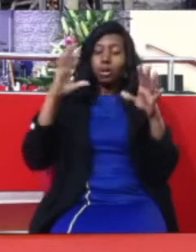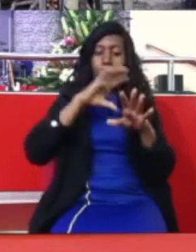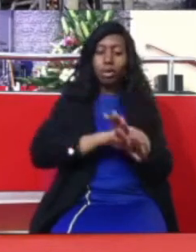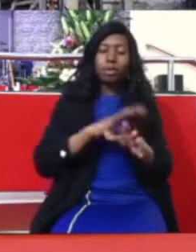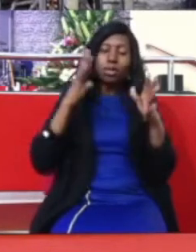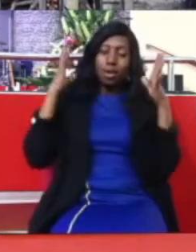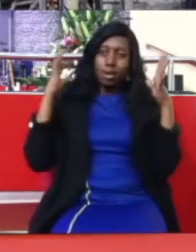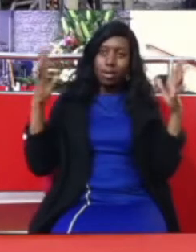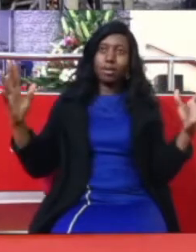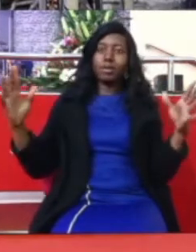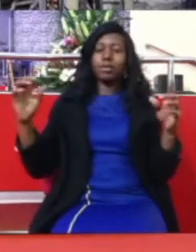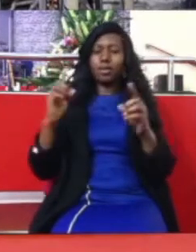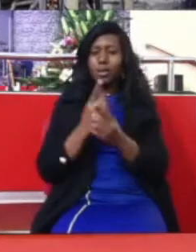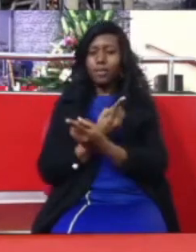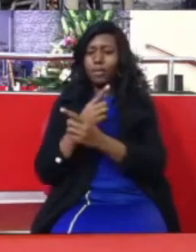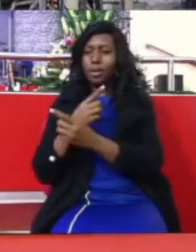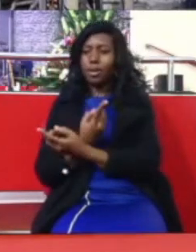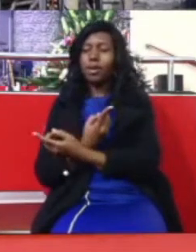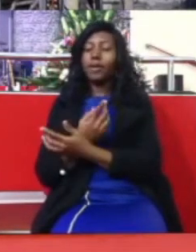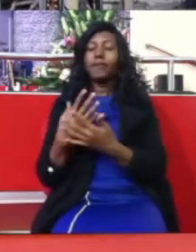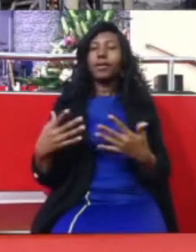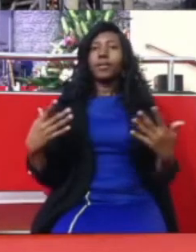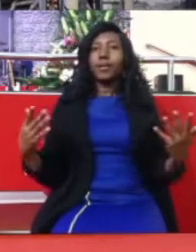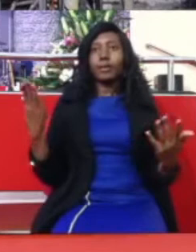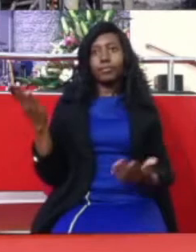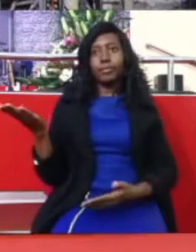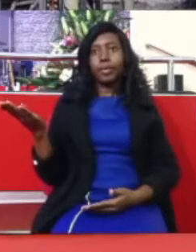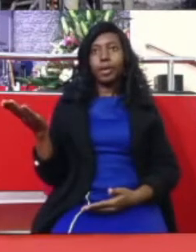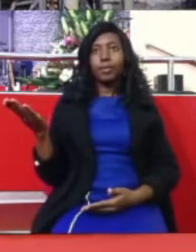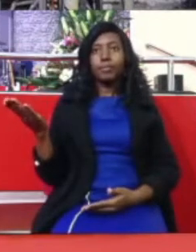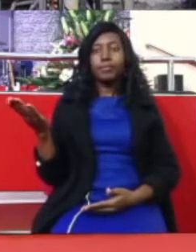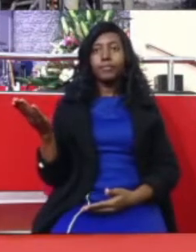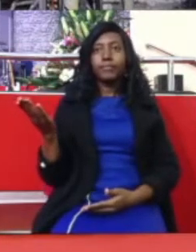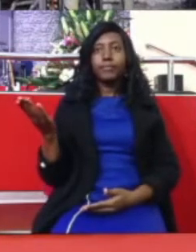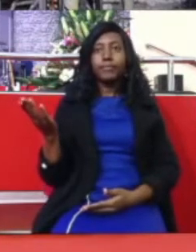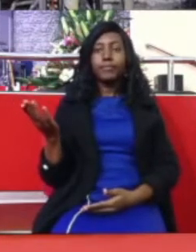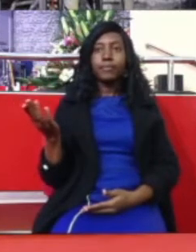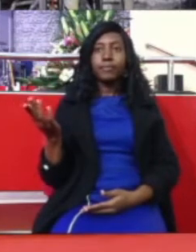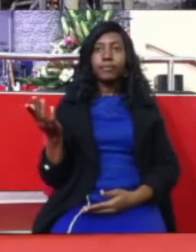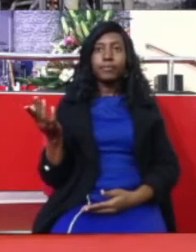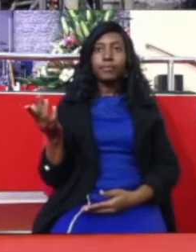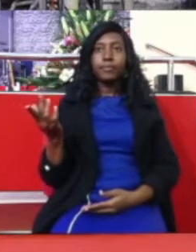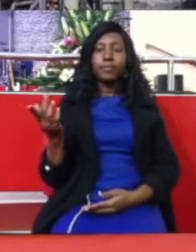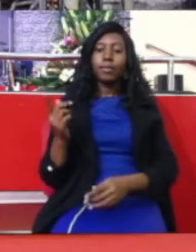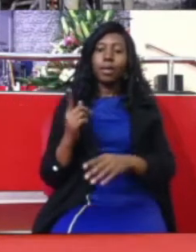Great and different catches. When you go to buy fish in Gikomba, they come in